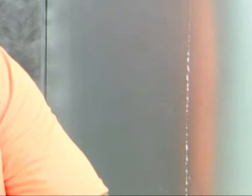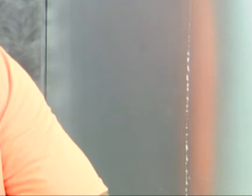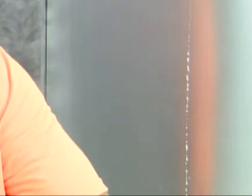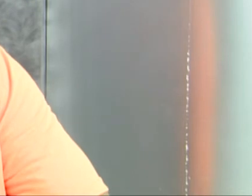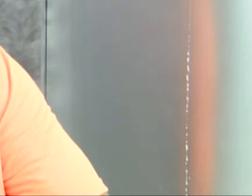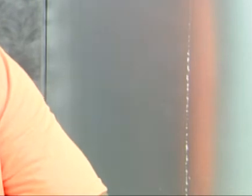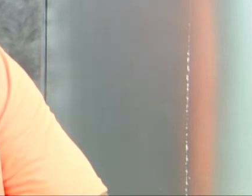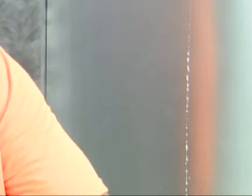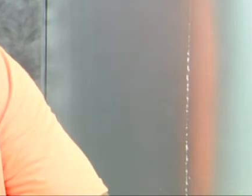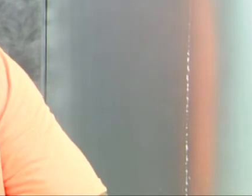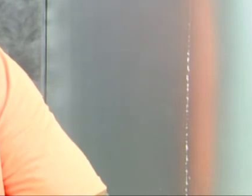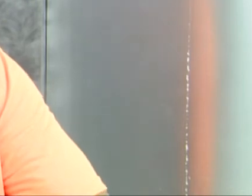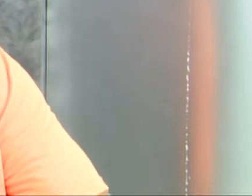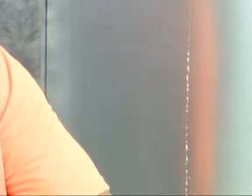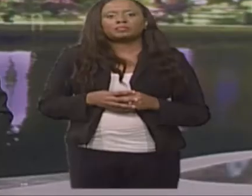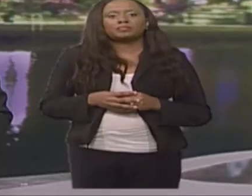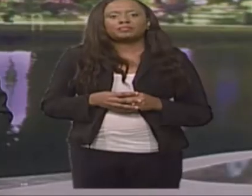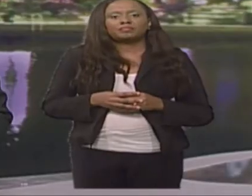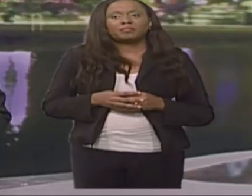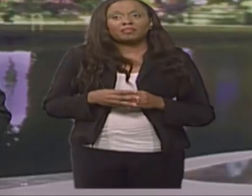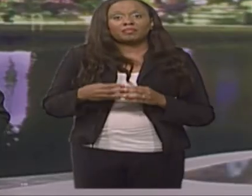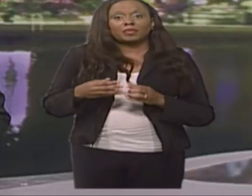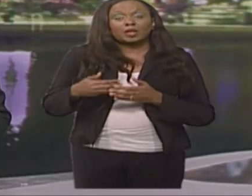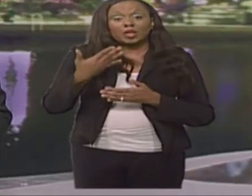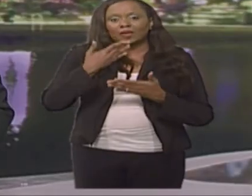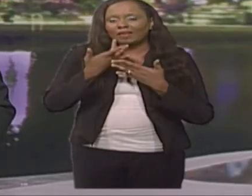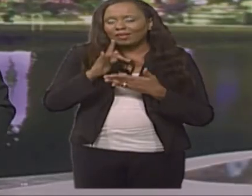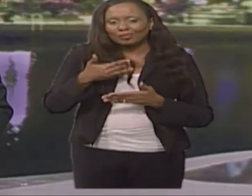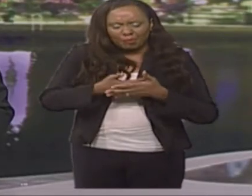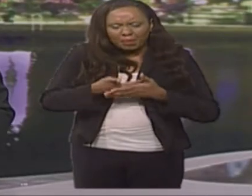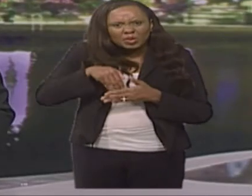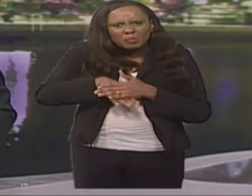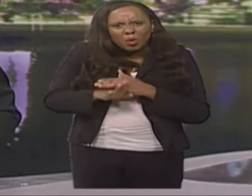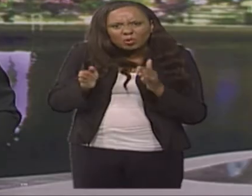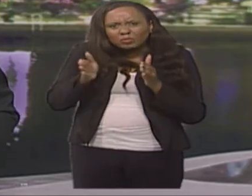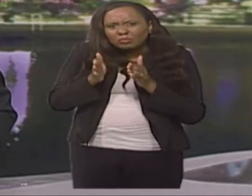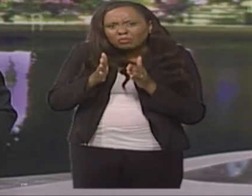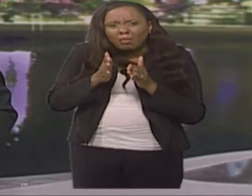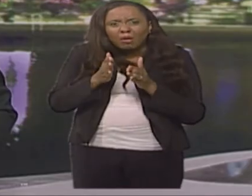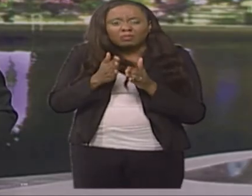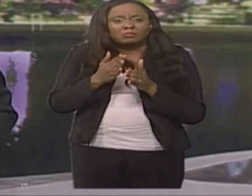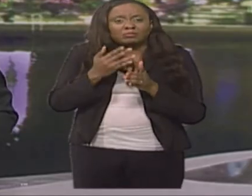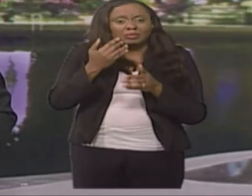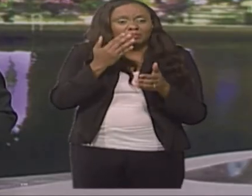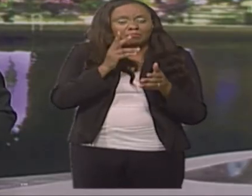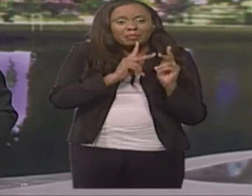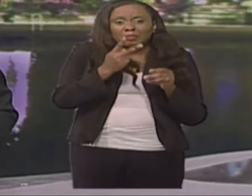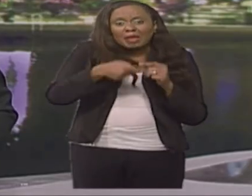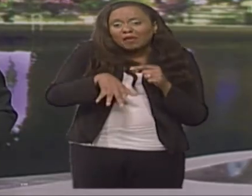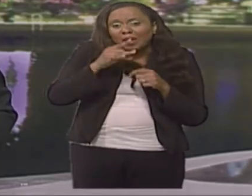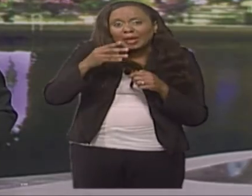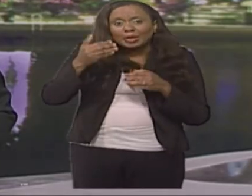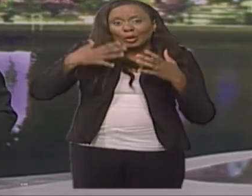situation from a religious angle. Good luck to him. Finding clothes for premature babies can be quite a challenge.